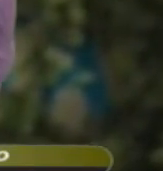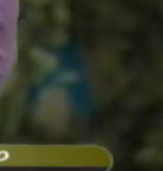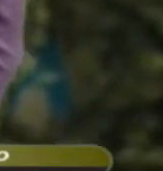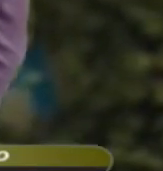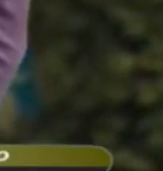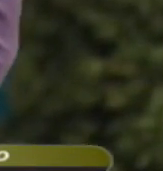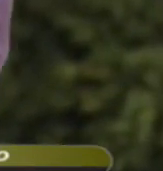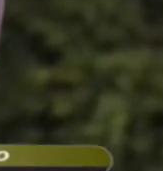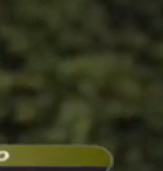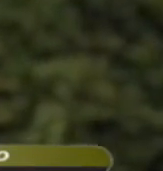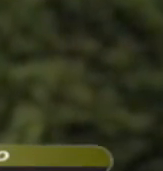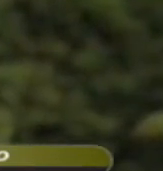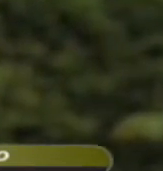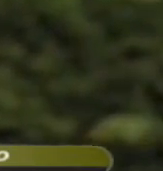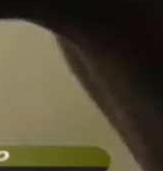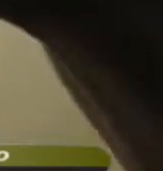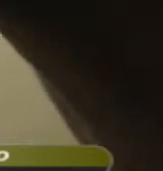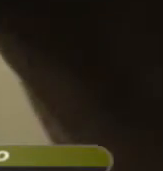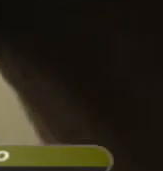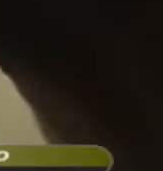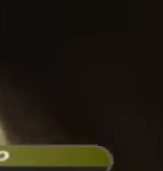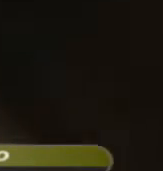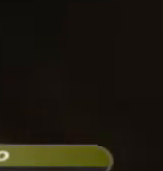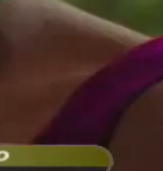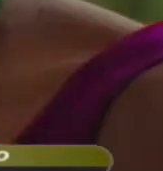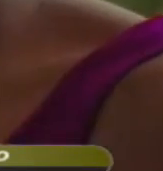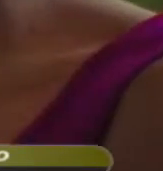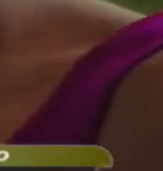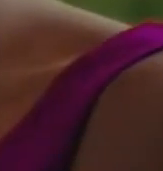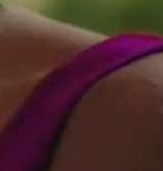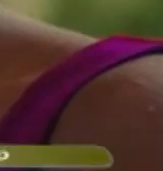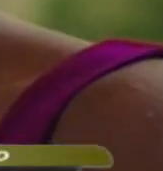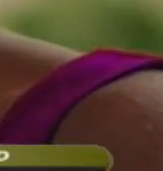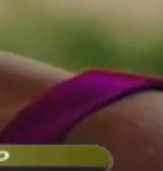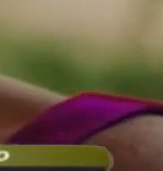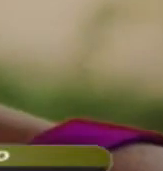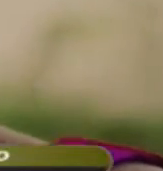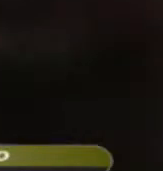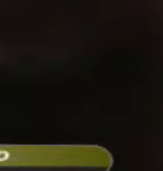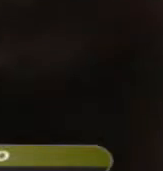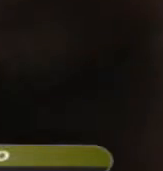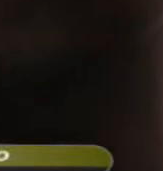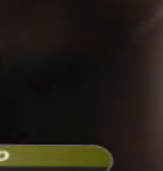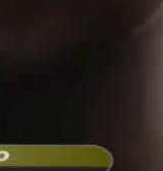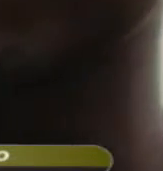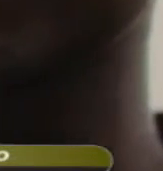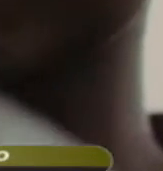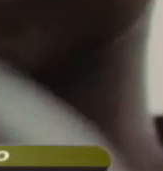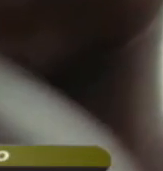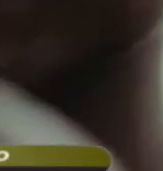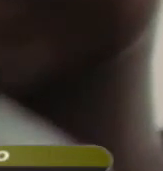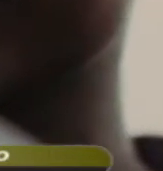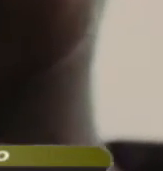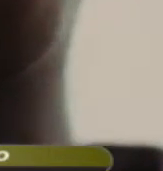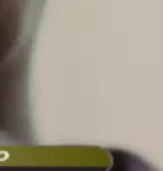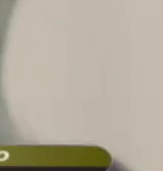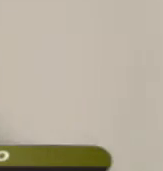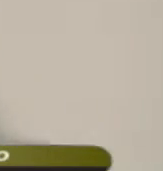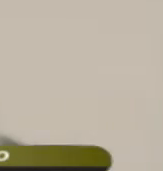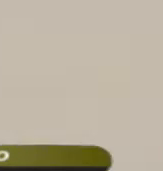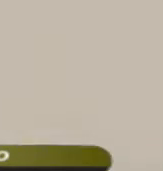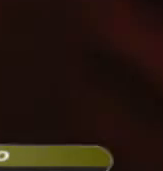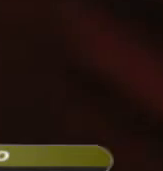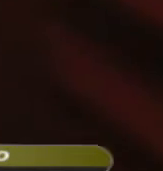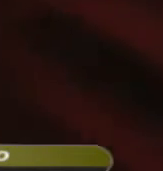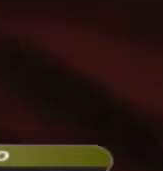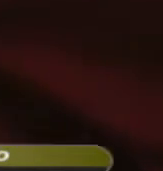controller. See me, see this parola. I just wanna come home to you. Spend every night telling bad